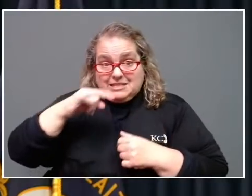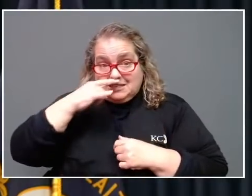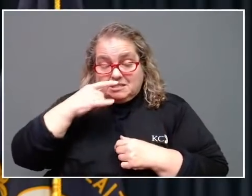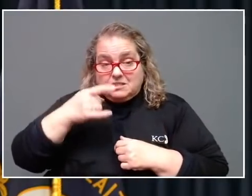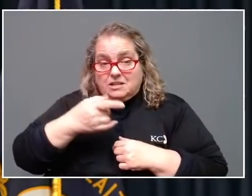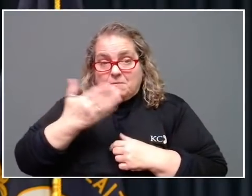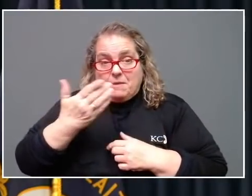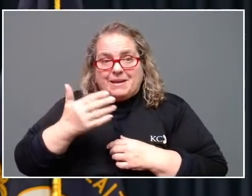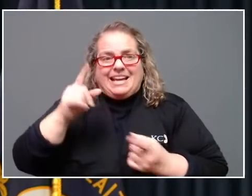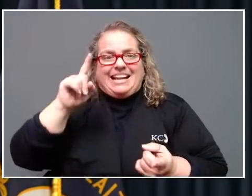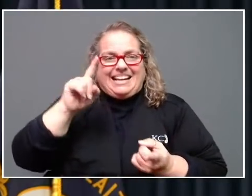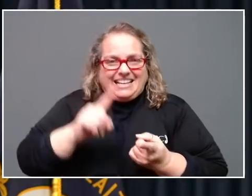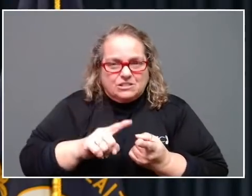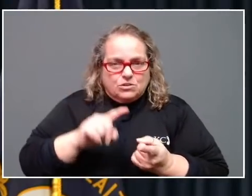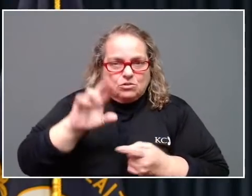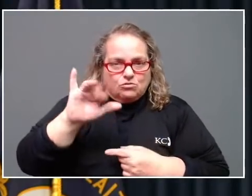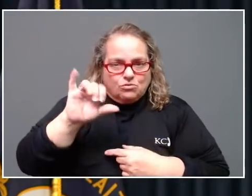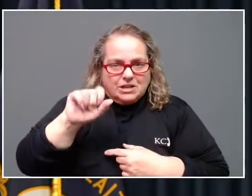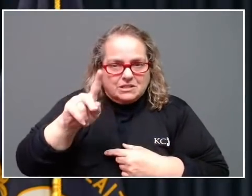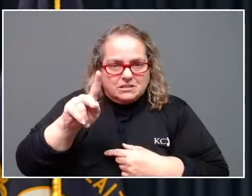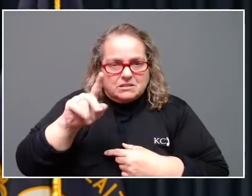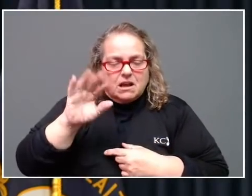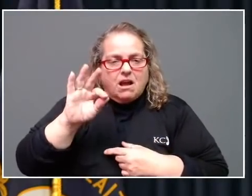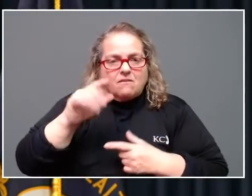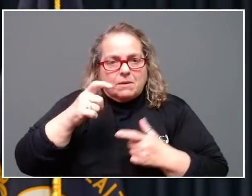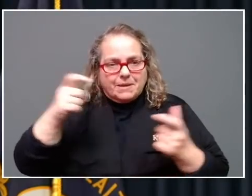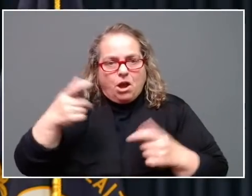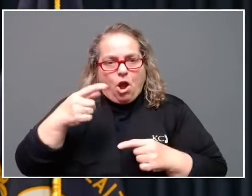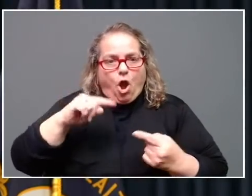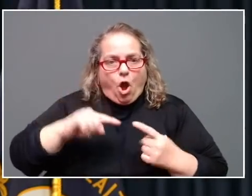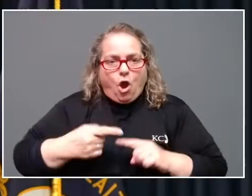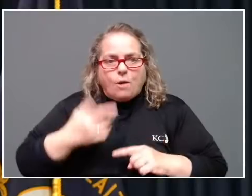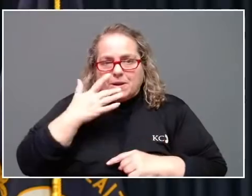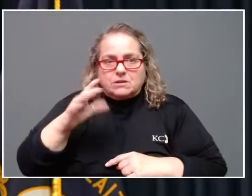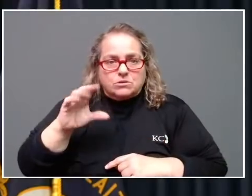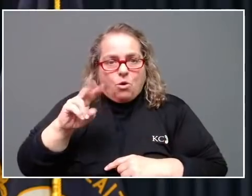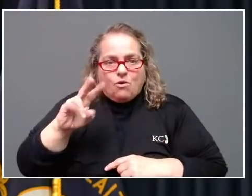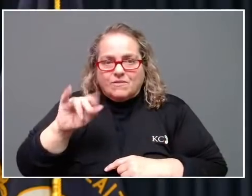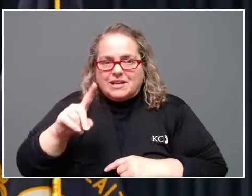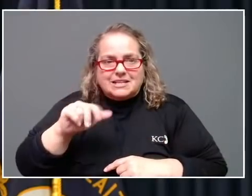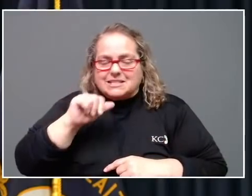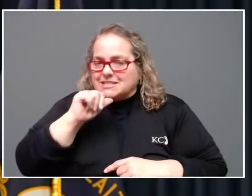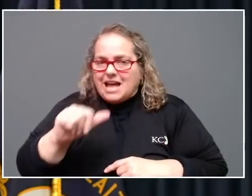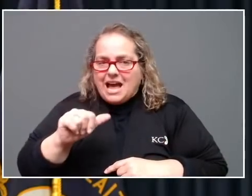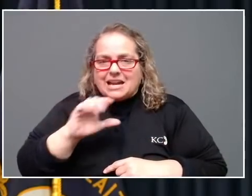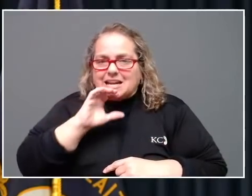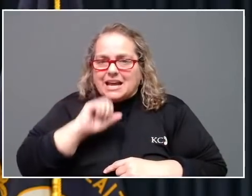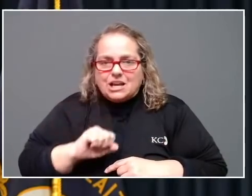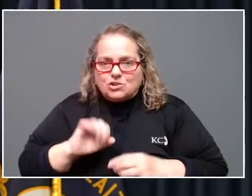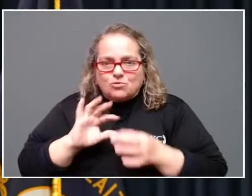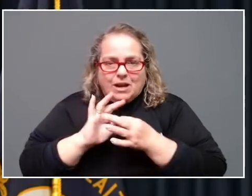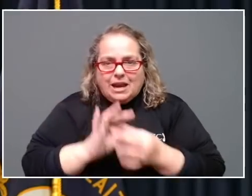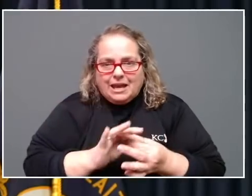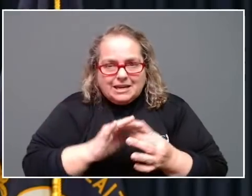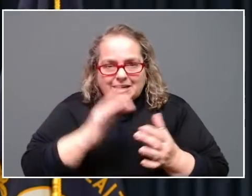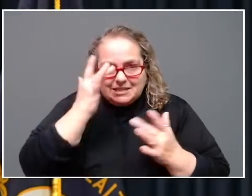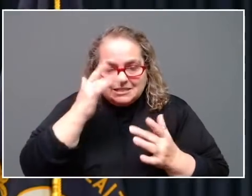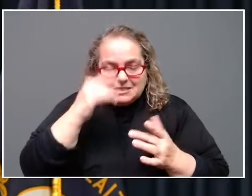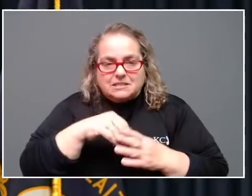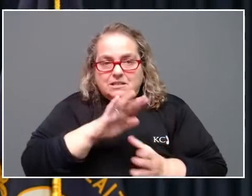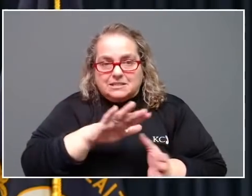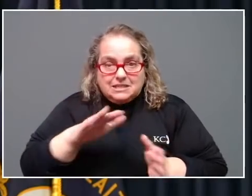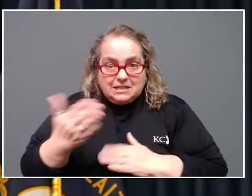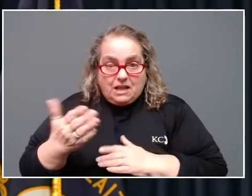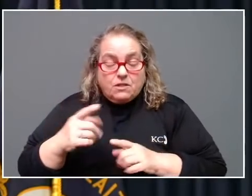least risk of major harm because COVID is an age-related disease as far as its mortality. But